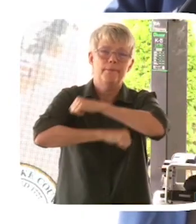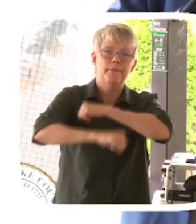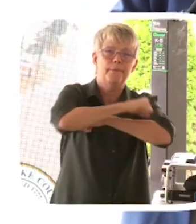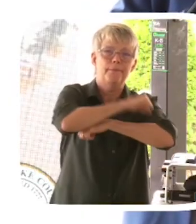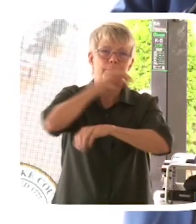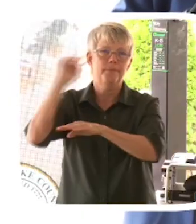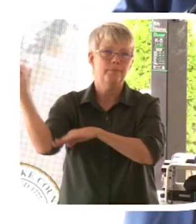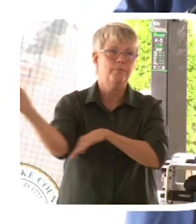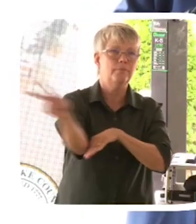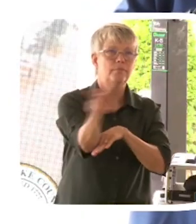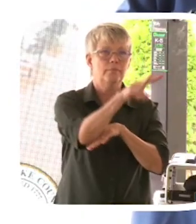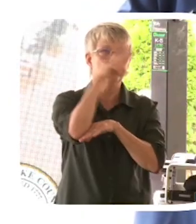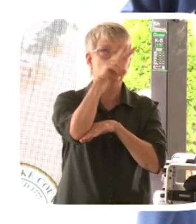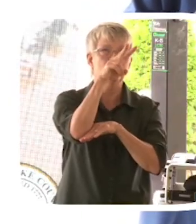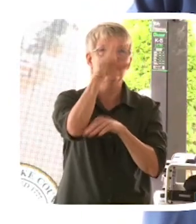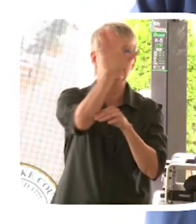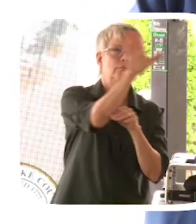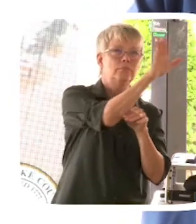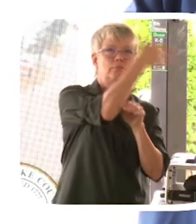were so